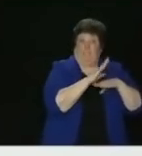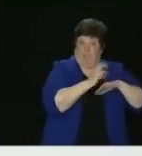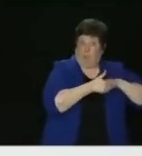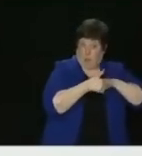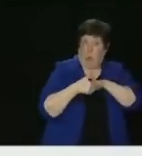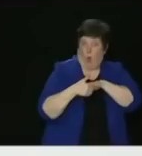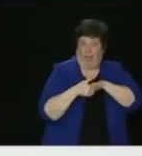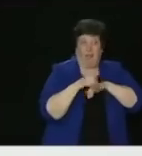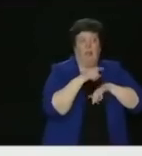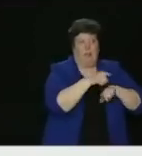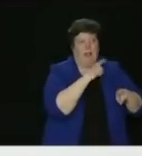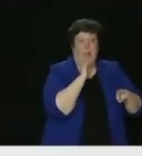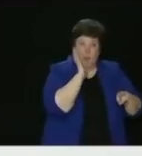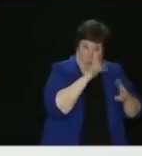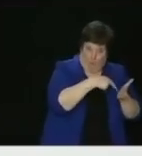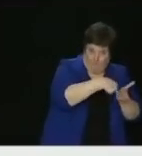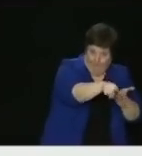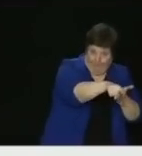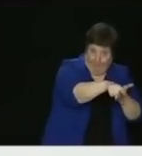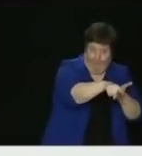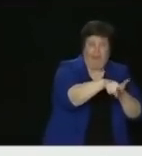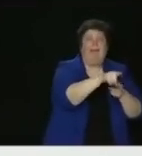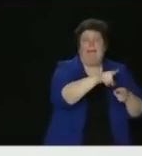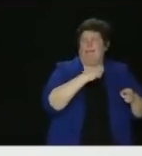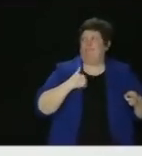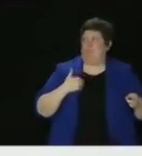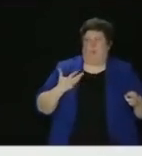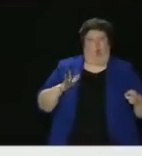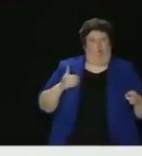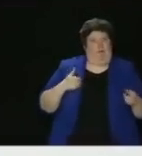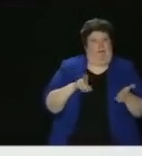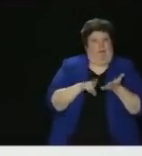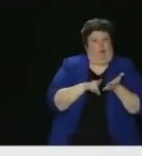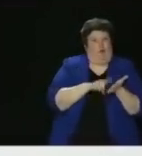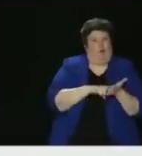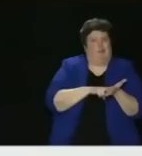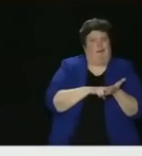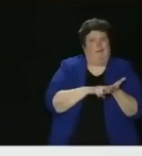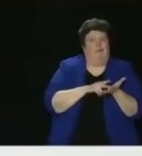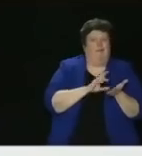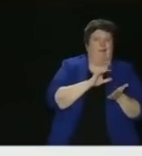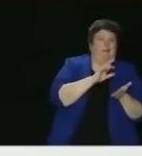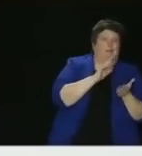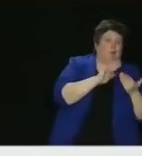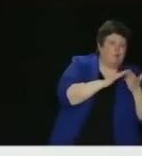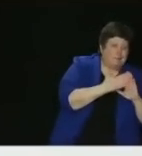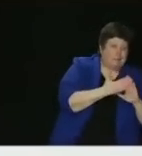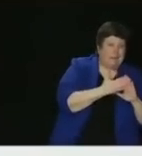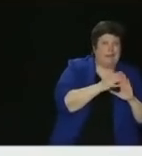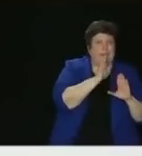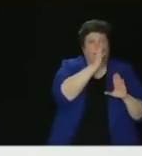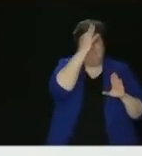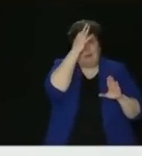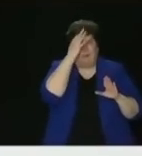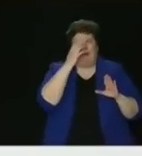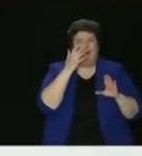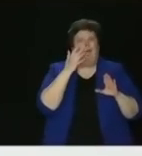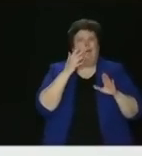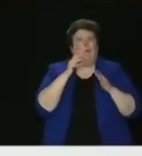actually do the jobs for which they have contracts with various orders of government to keep highways and roads